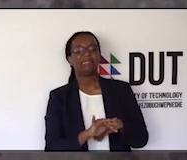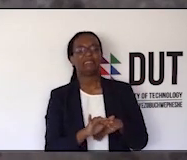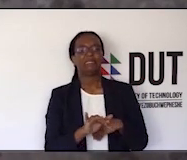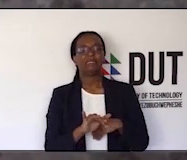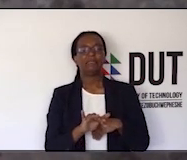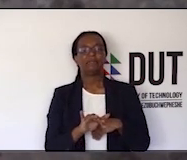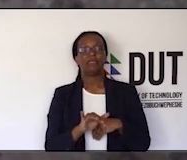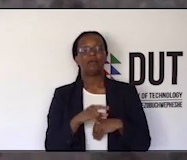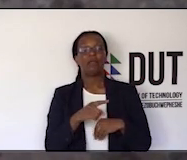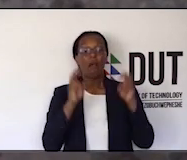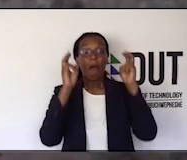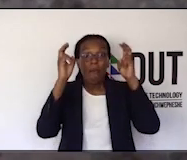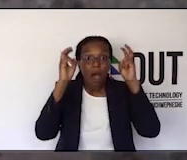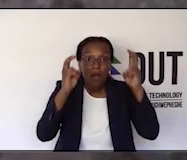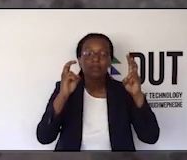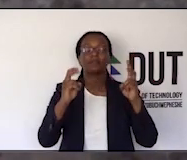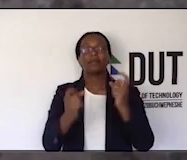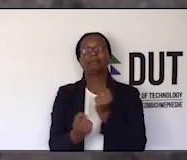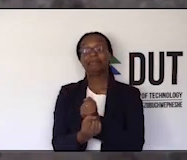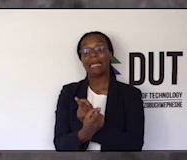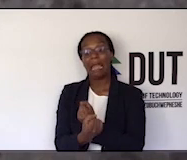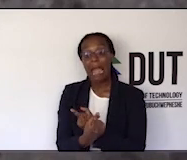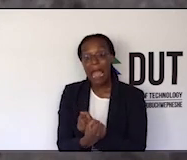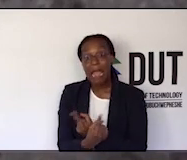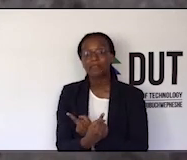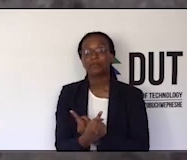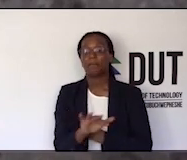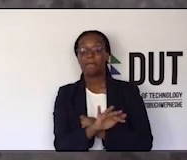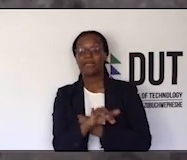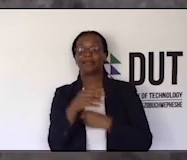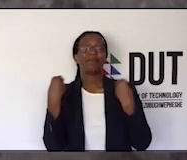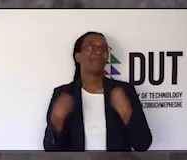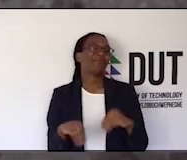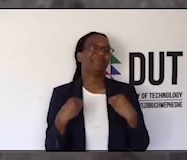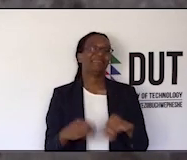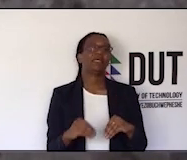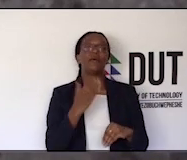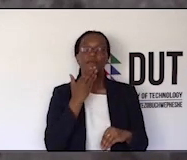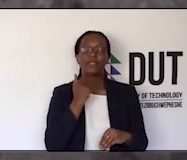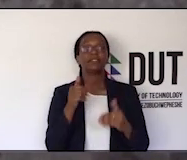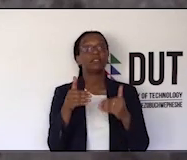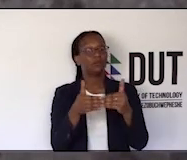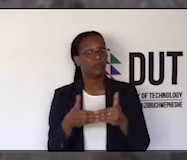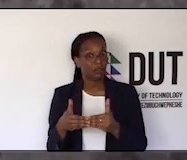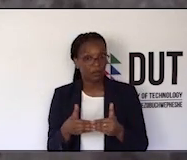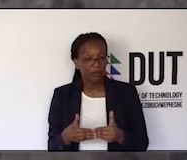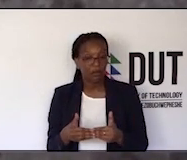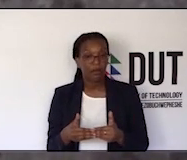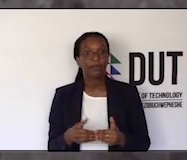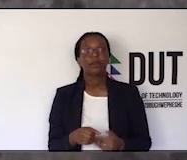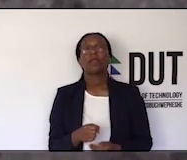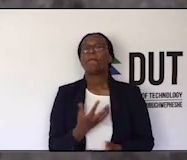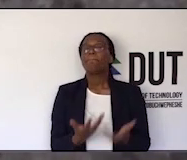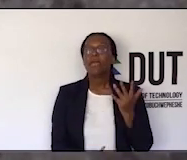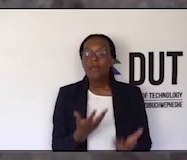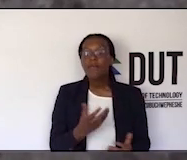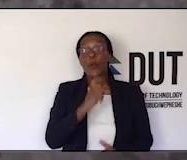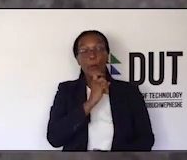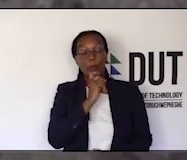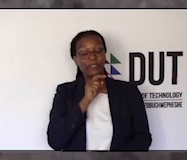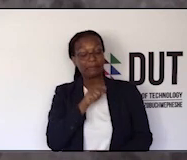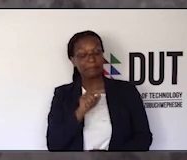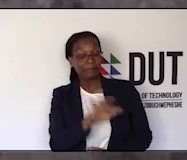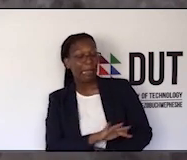busiest bus and taxi ranks in Durban. So should you frequent these